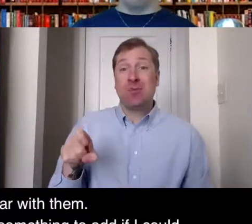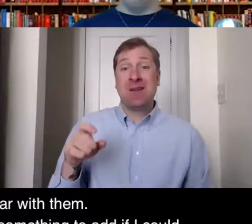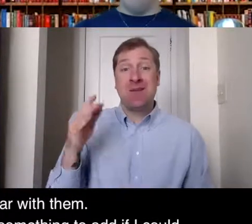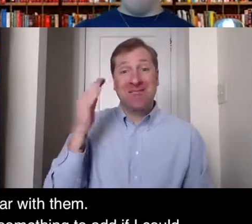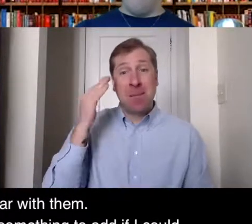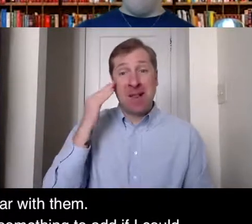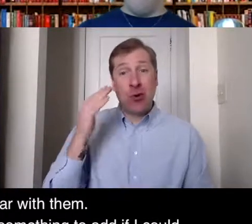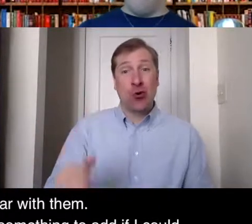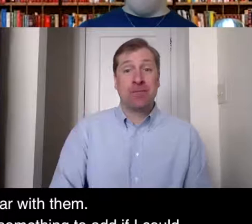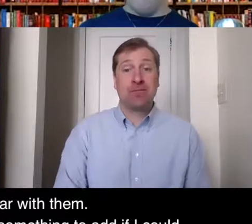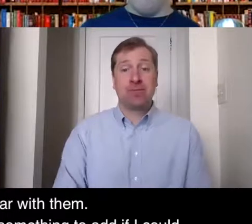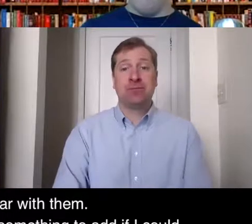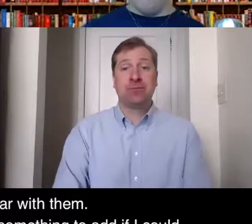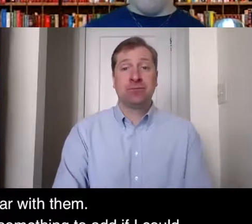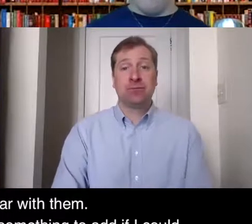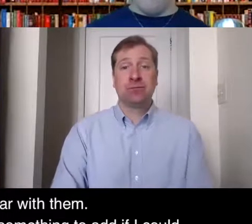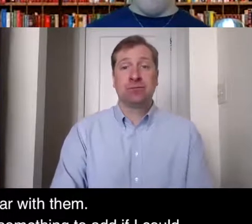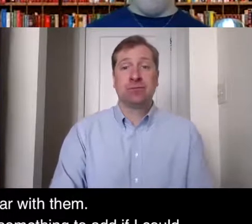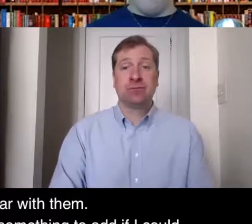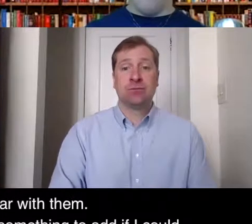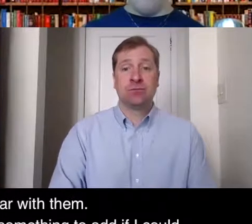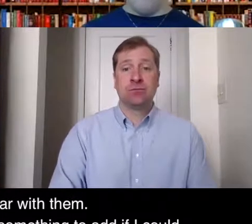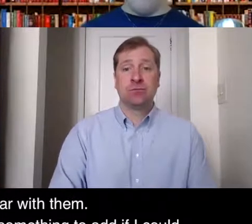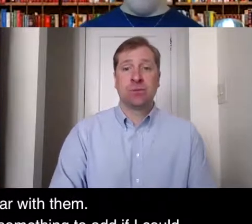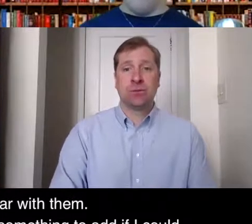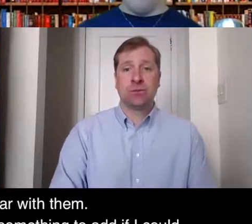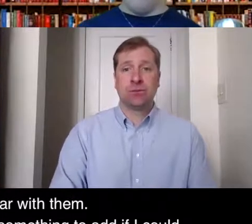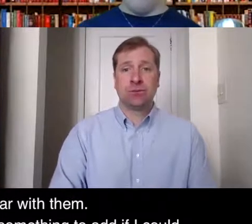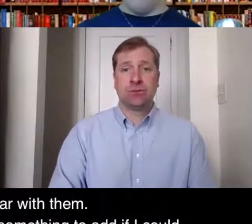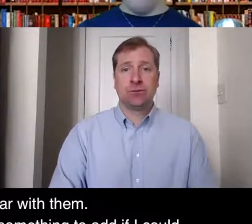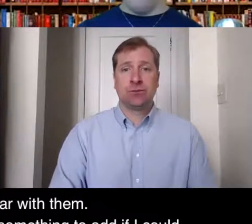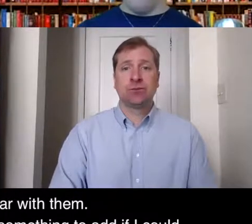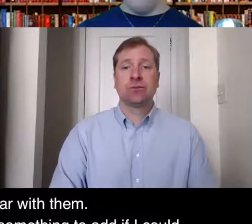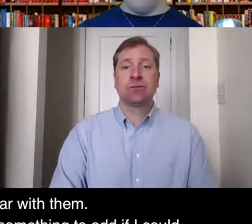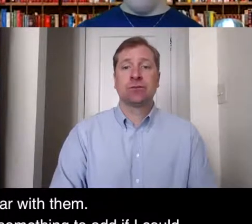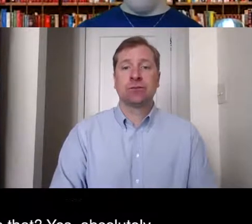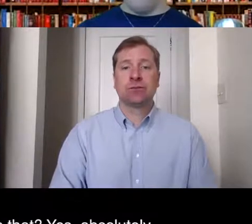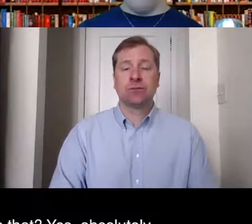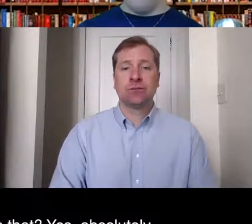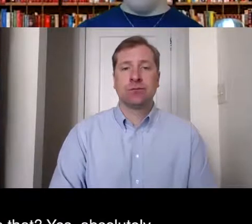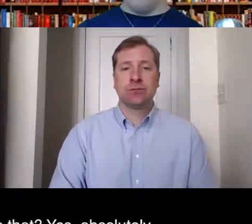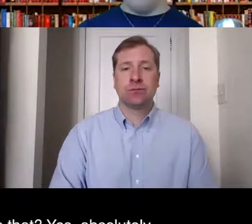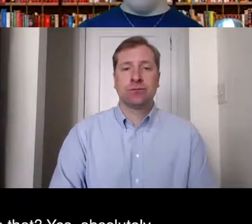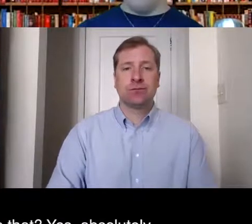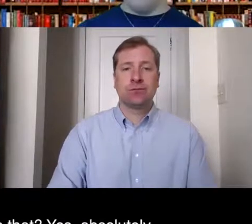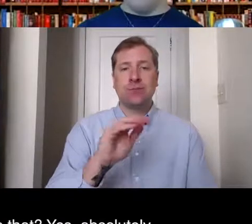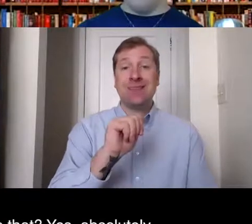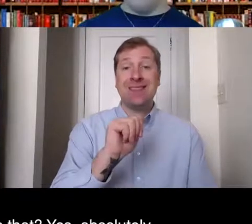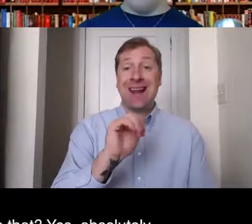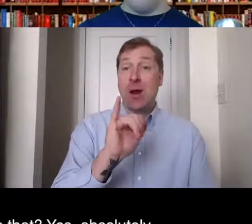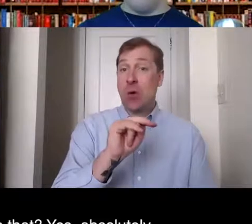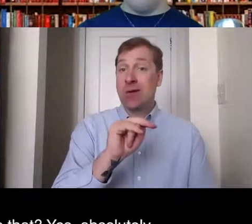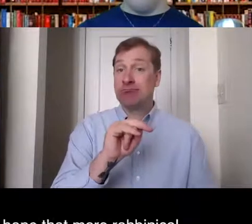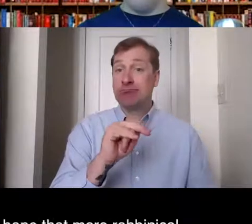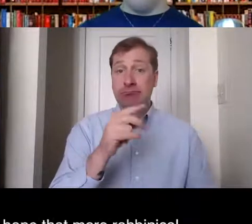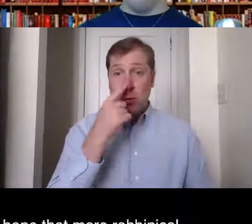familiar with them. I have something to add, if I could. With that, yes,